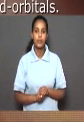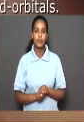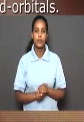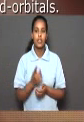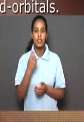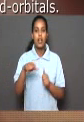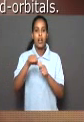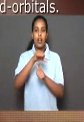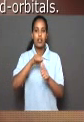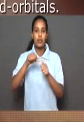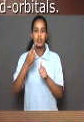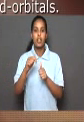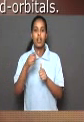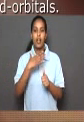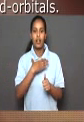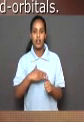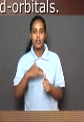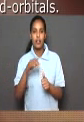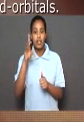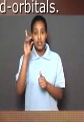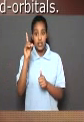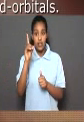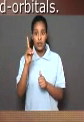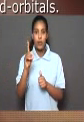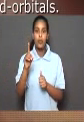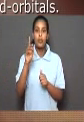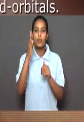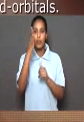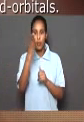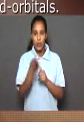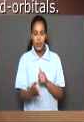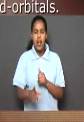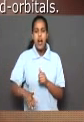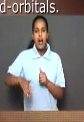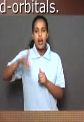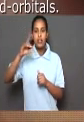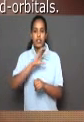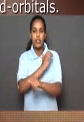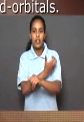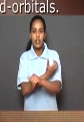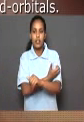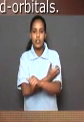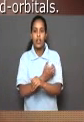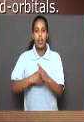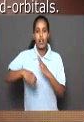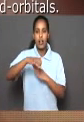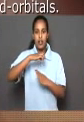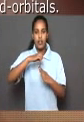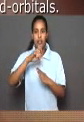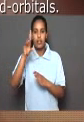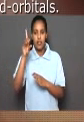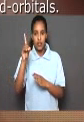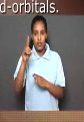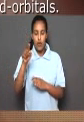The atoms of the elements in d block have their highest energy electrons in